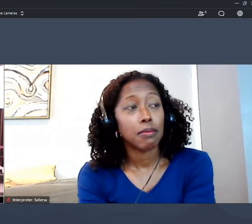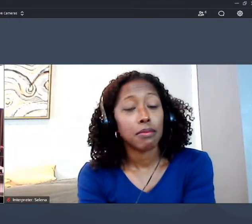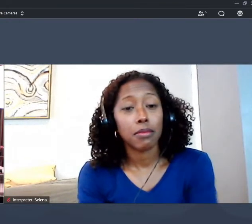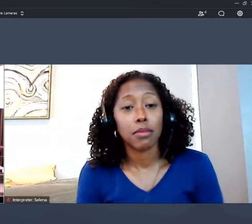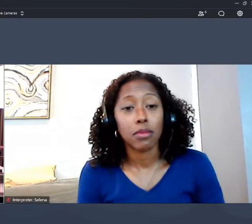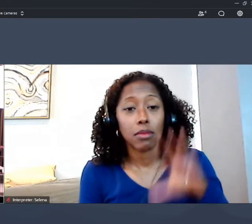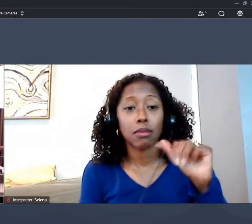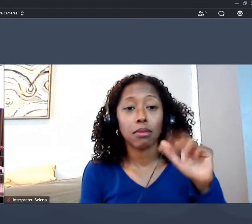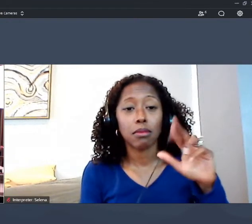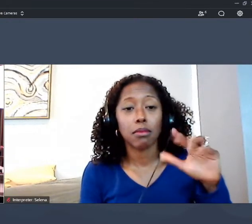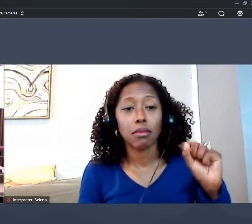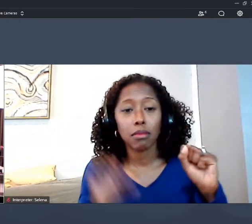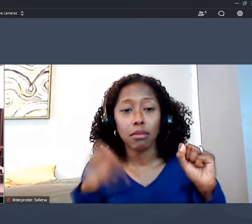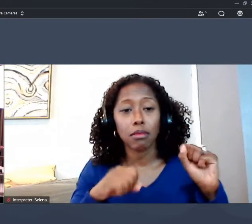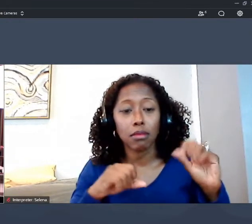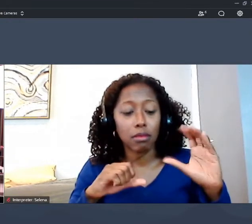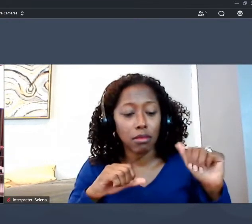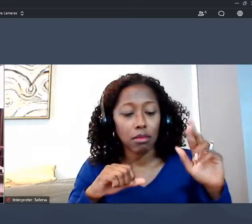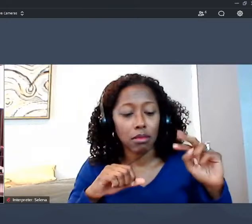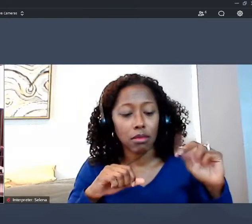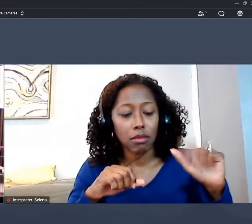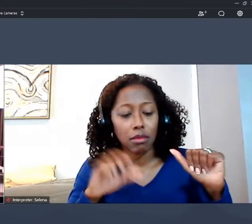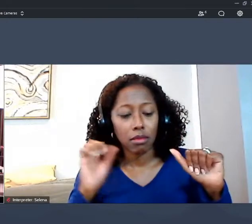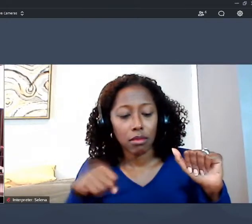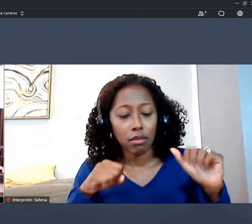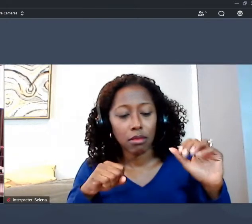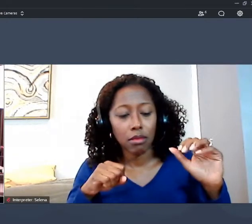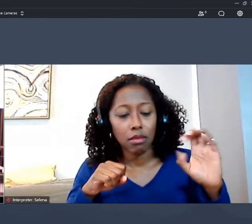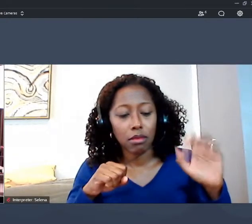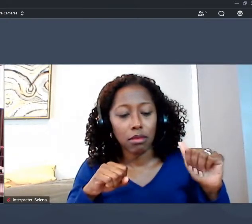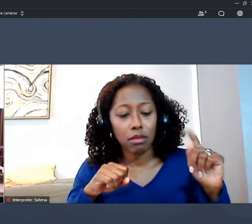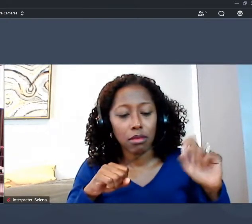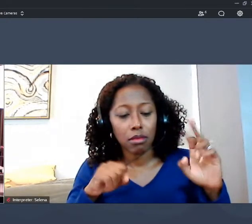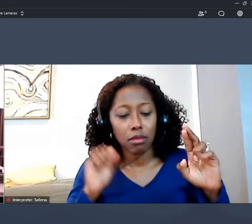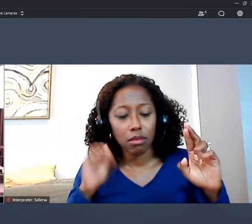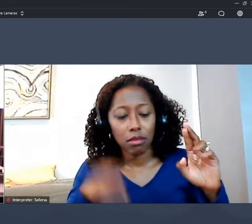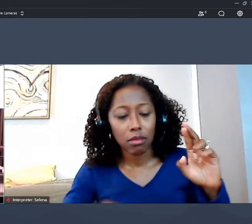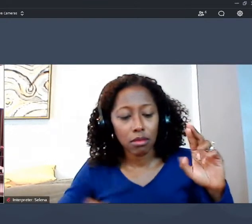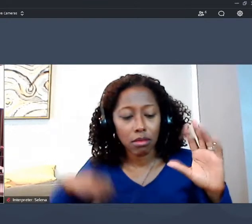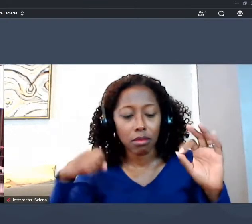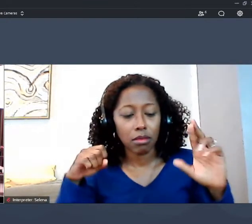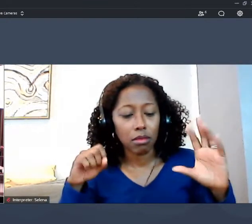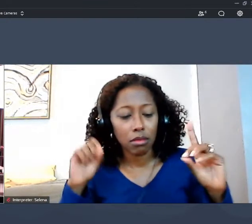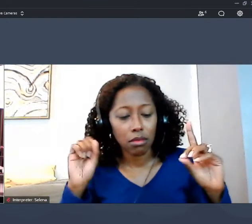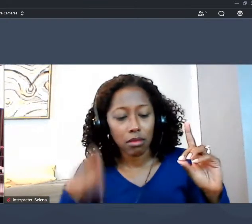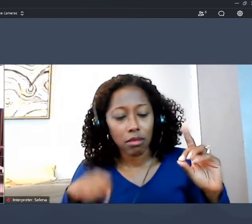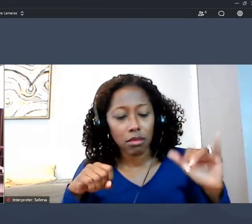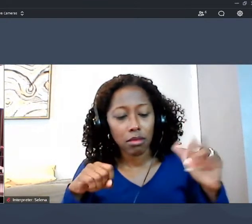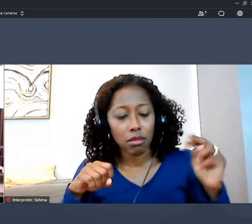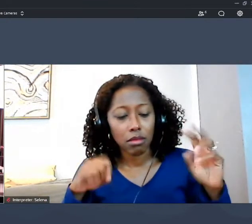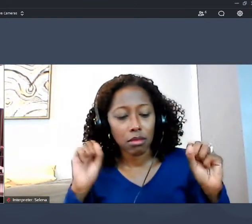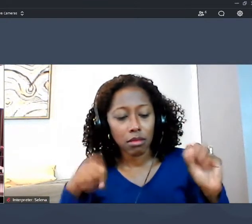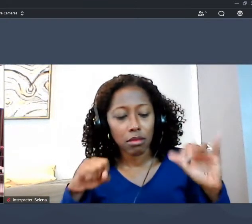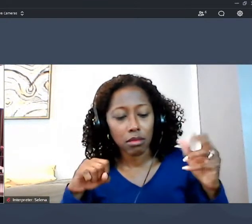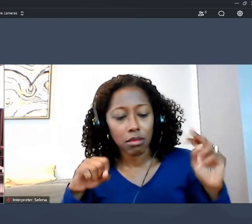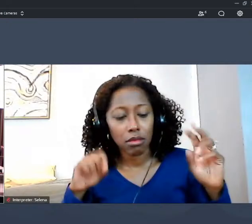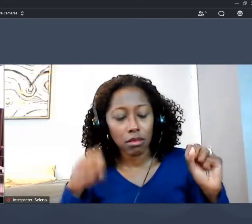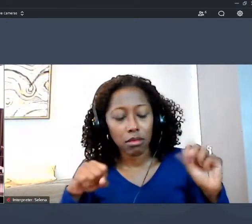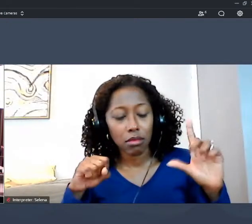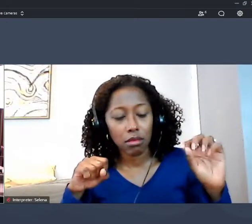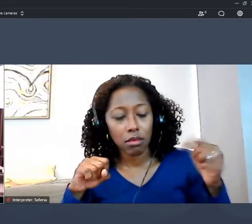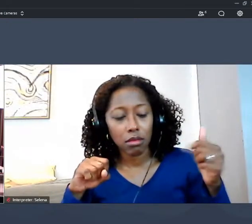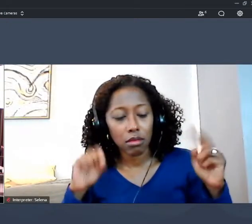Carlisle, yes. Canale, yes. Easter Thomas, yes. Ford, yes. Johnson, yes. Jones, yes. Logan,